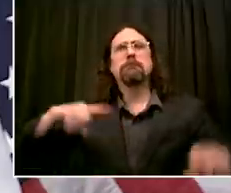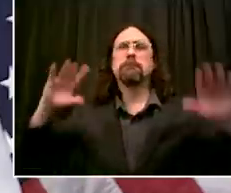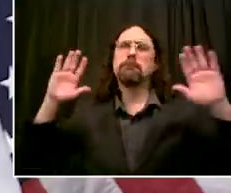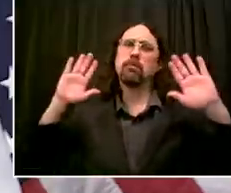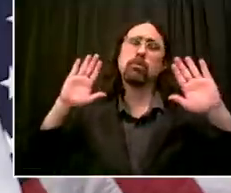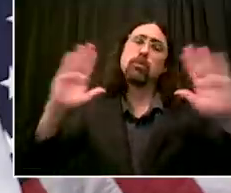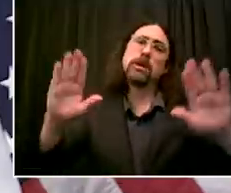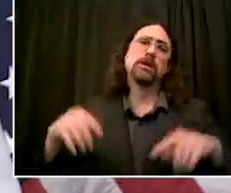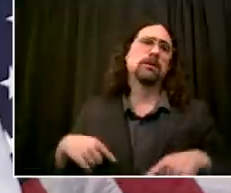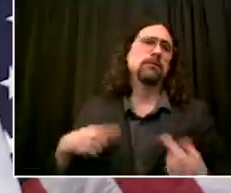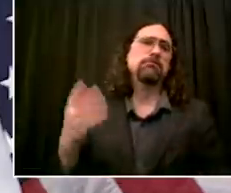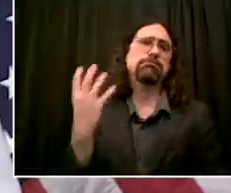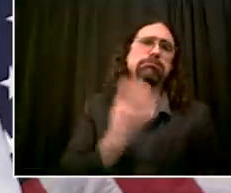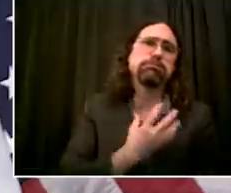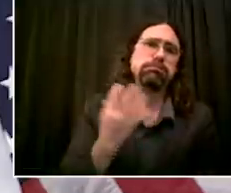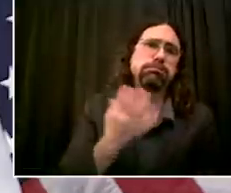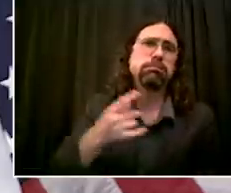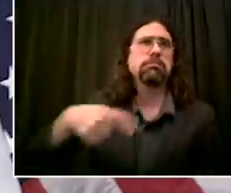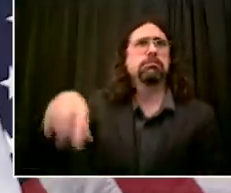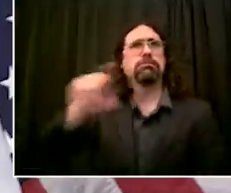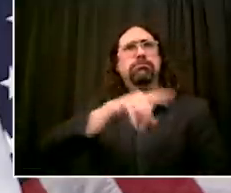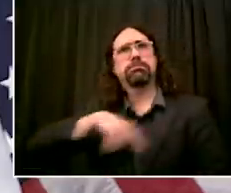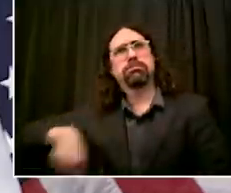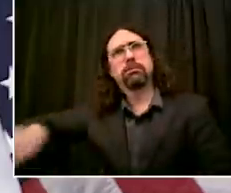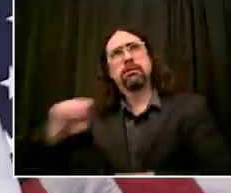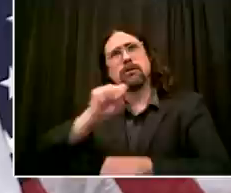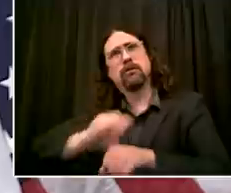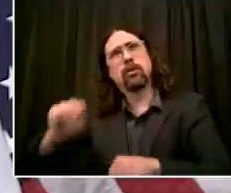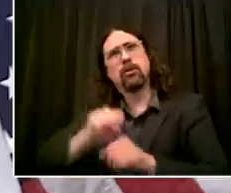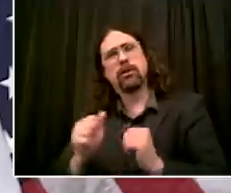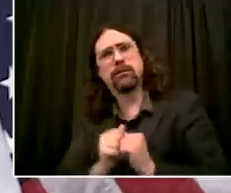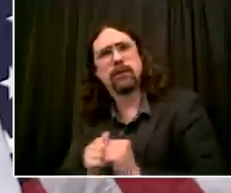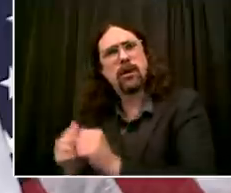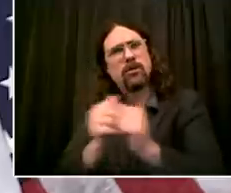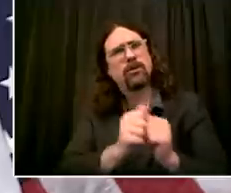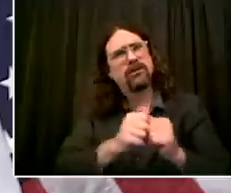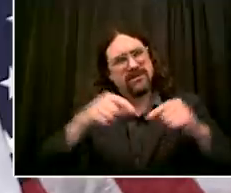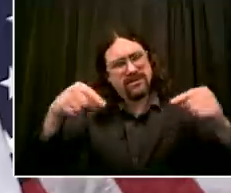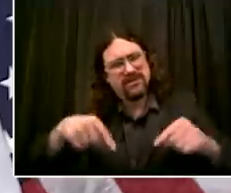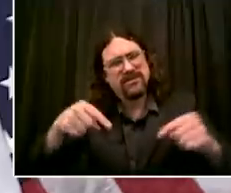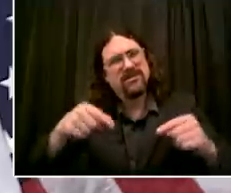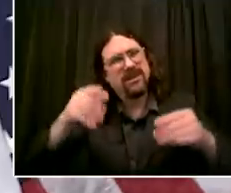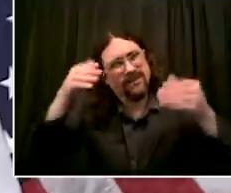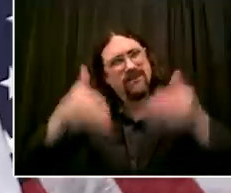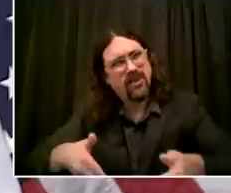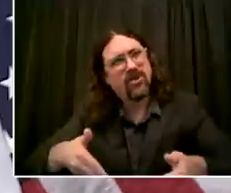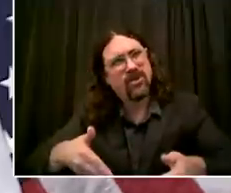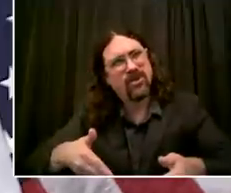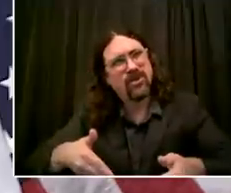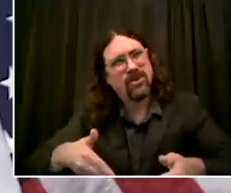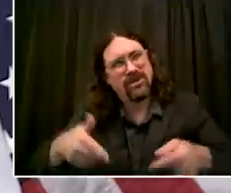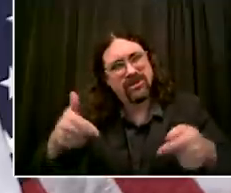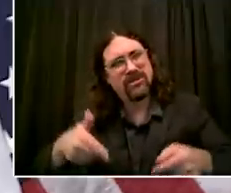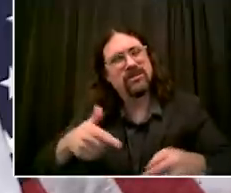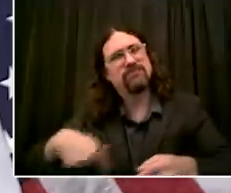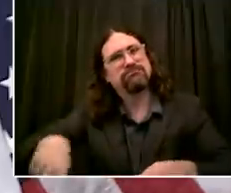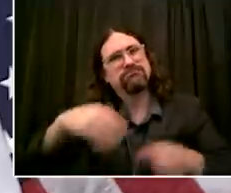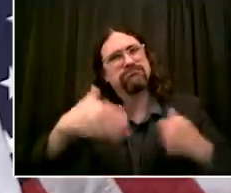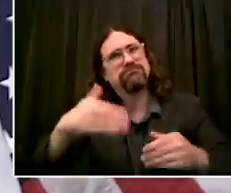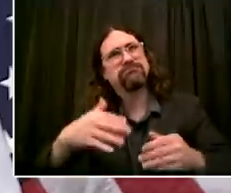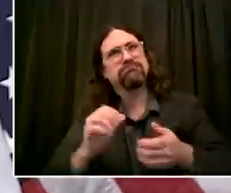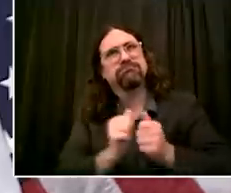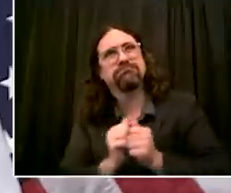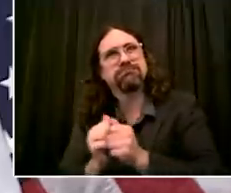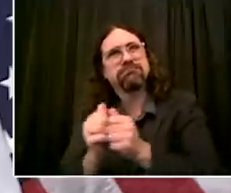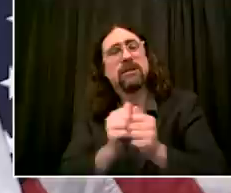that. We're only able to go to phase one because of everything you guys have done. And I wanna remind people, notwithstanding what we've been through in the last few